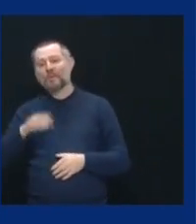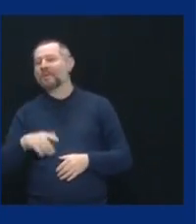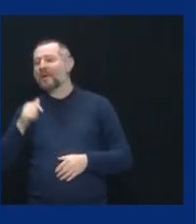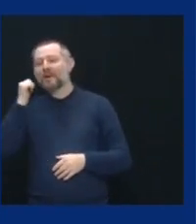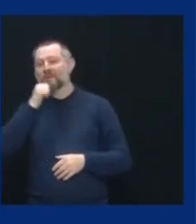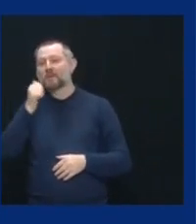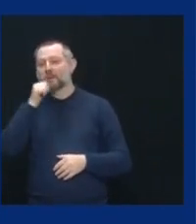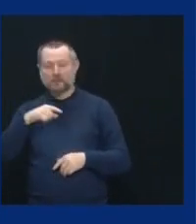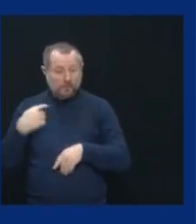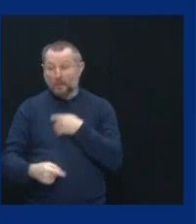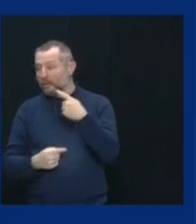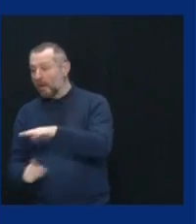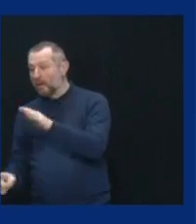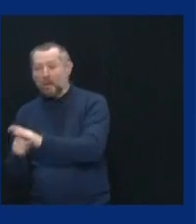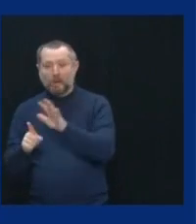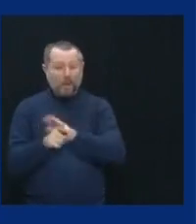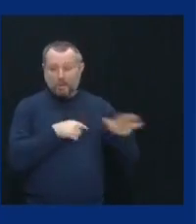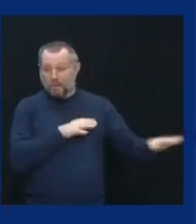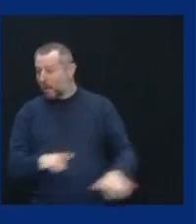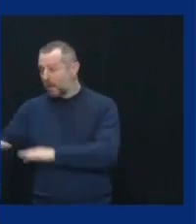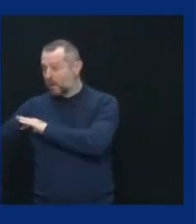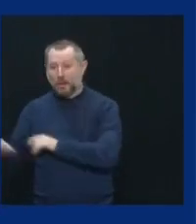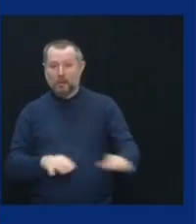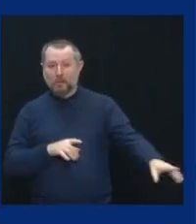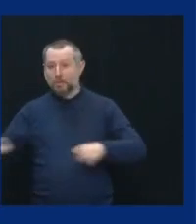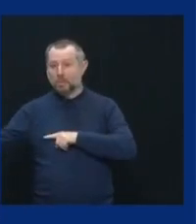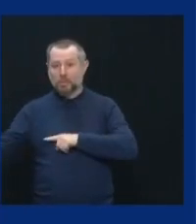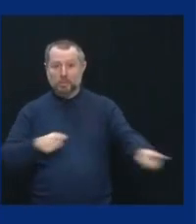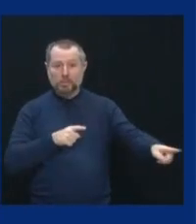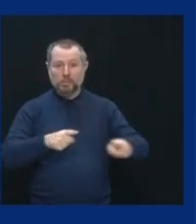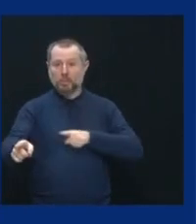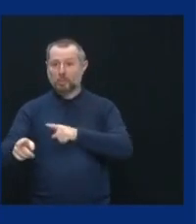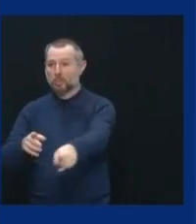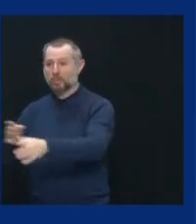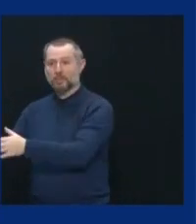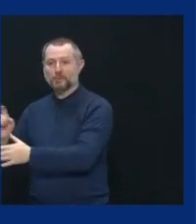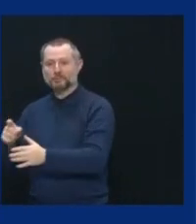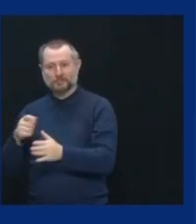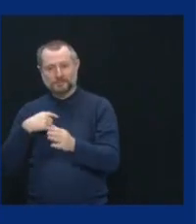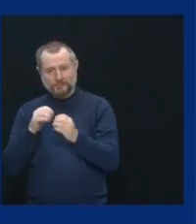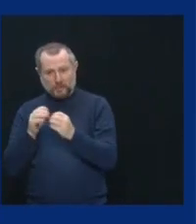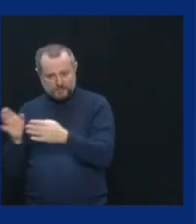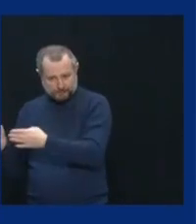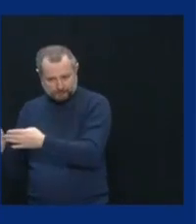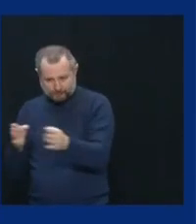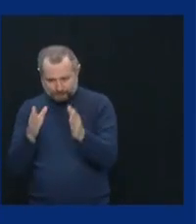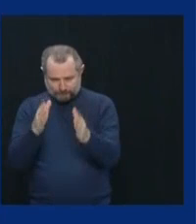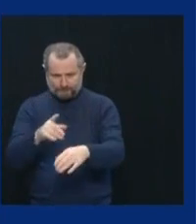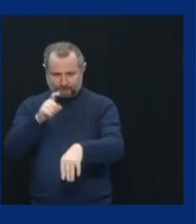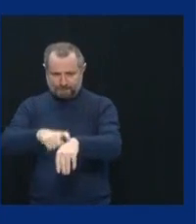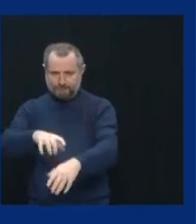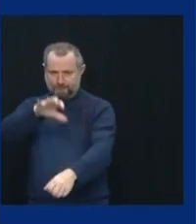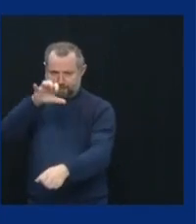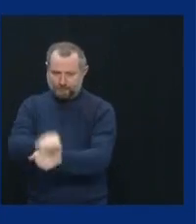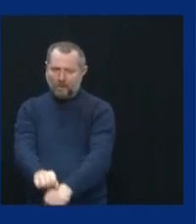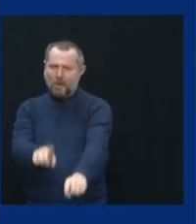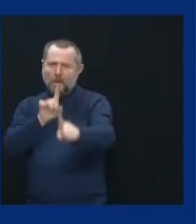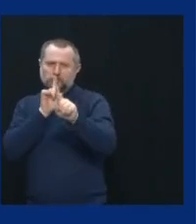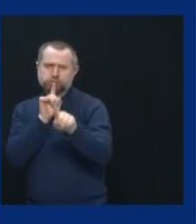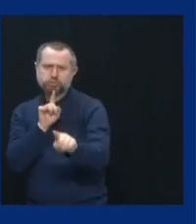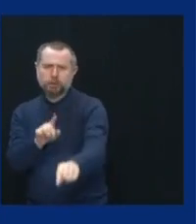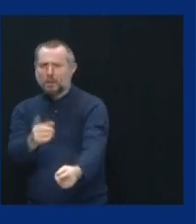what we're doing, but we should have spent more time focusing on the